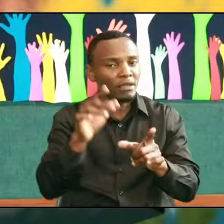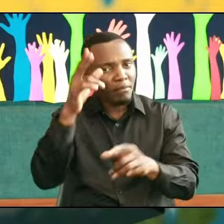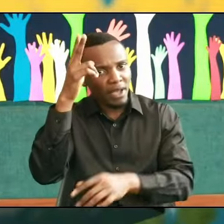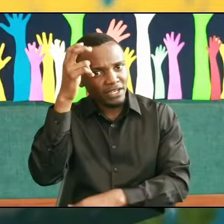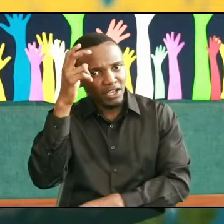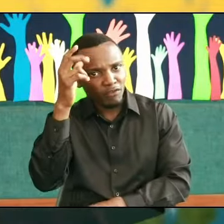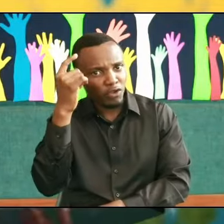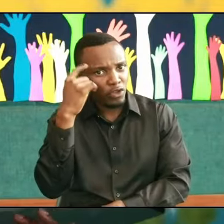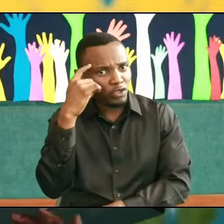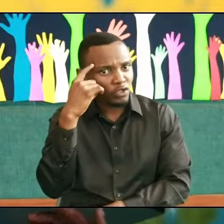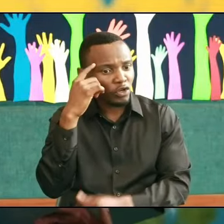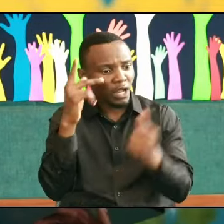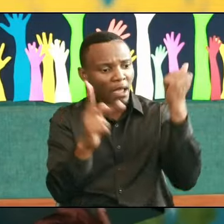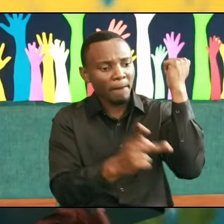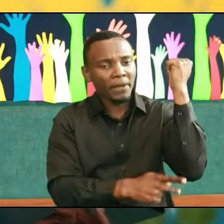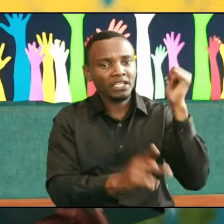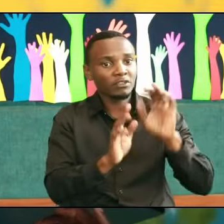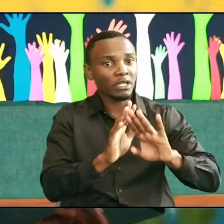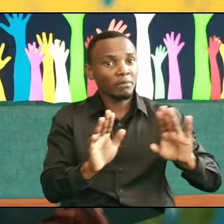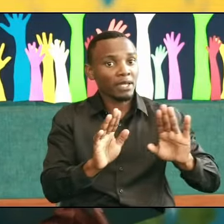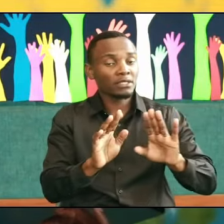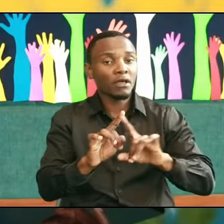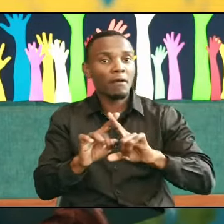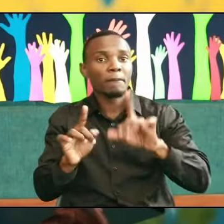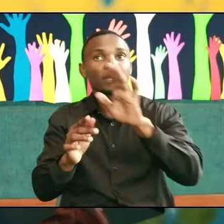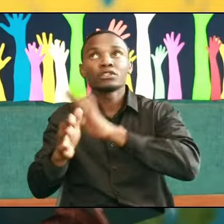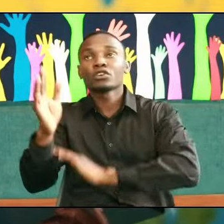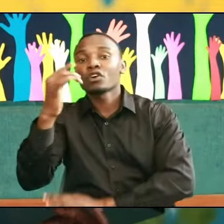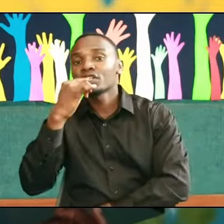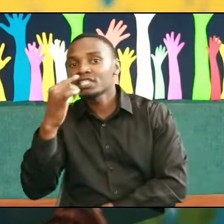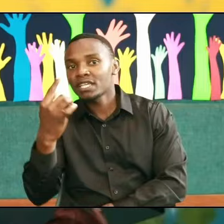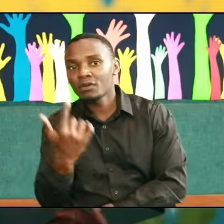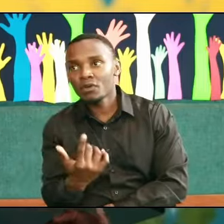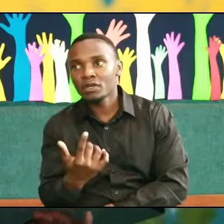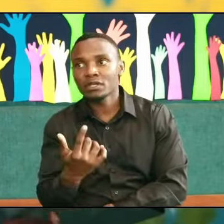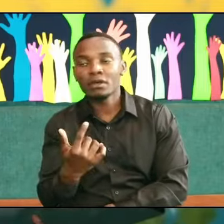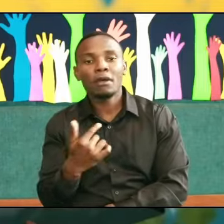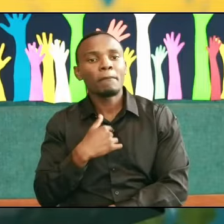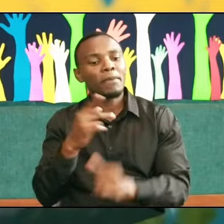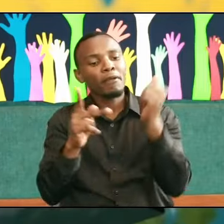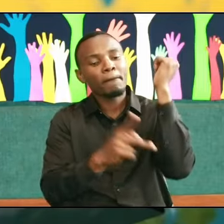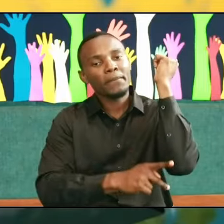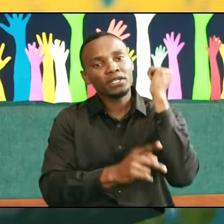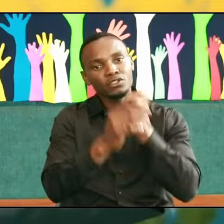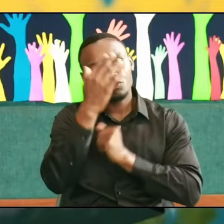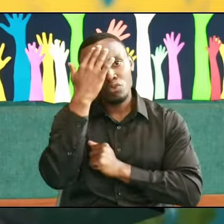only punishment, God was saying, I'm polishing you to know who I am.